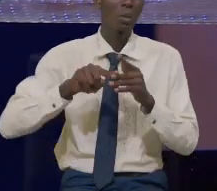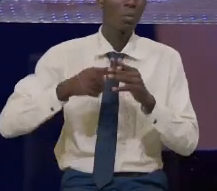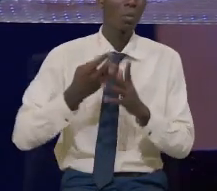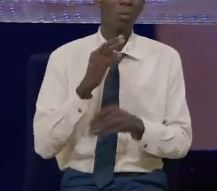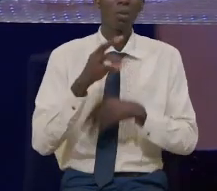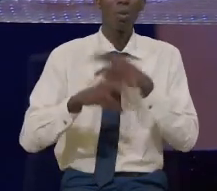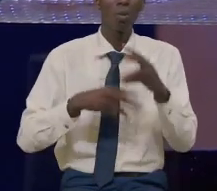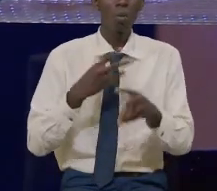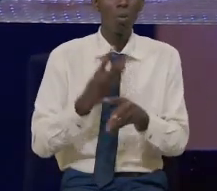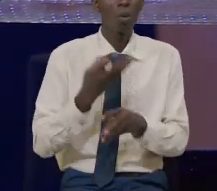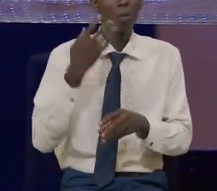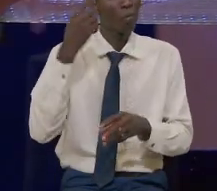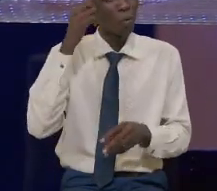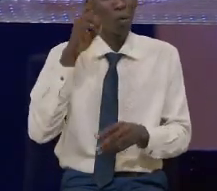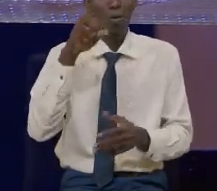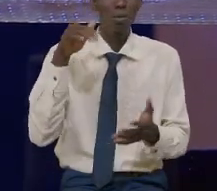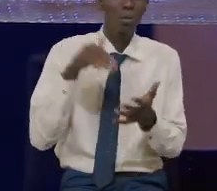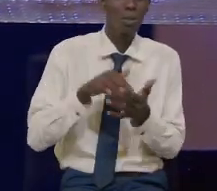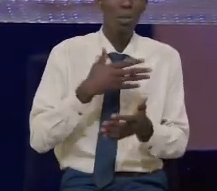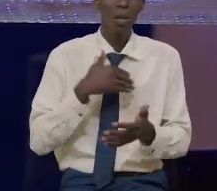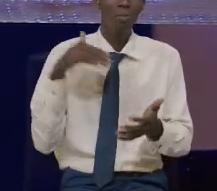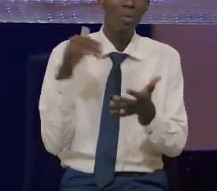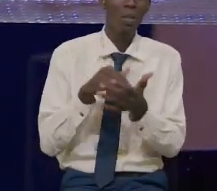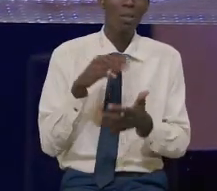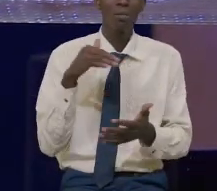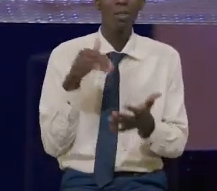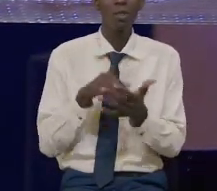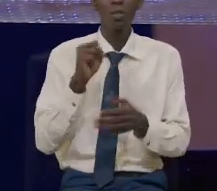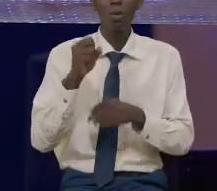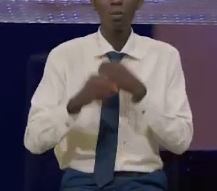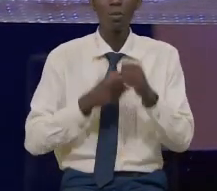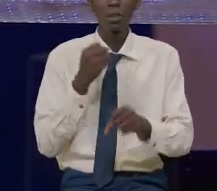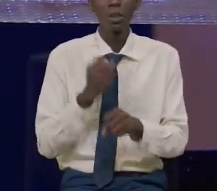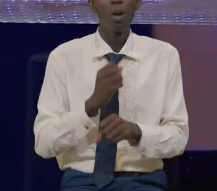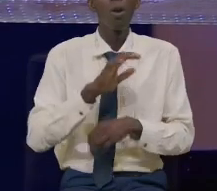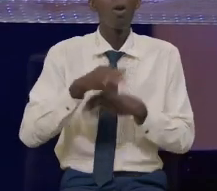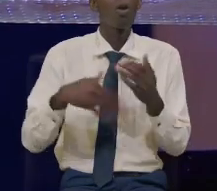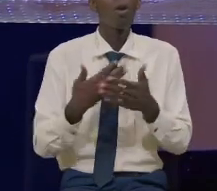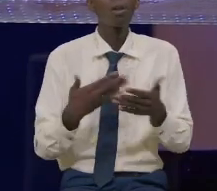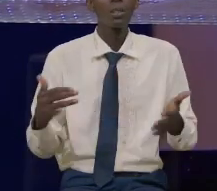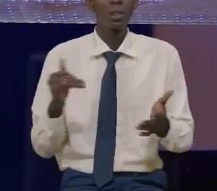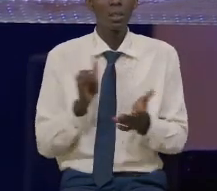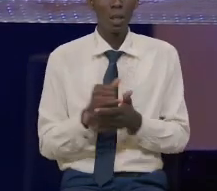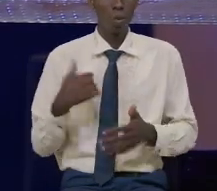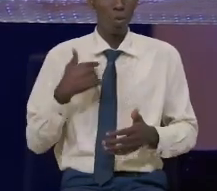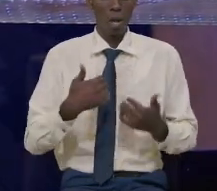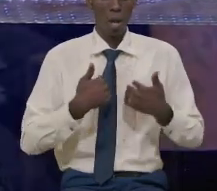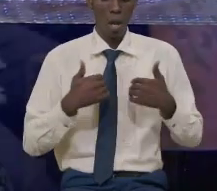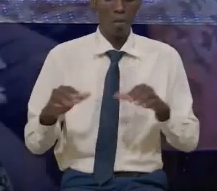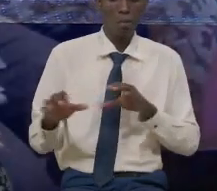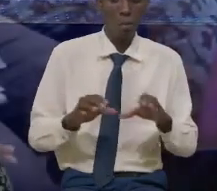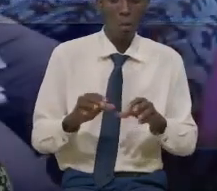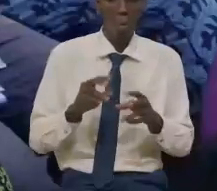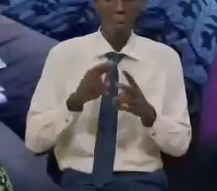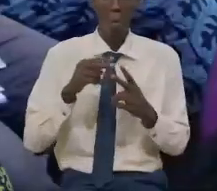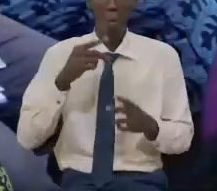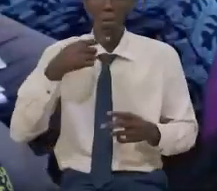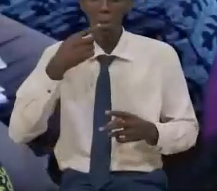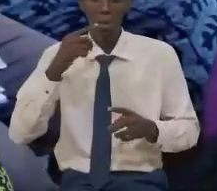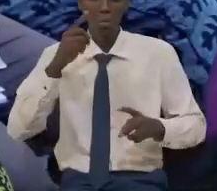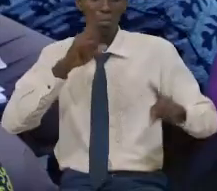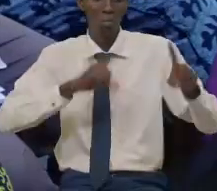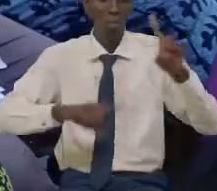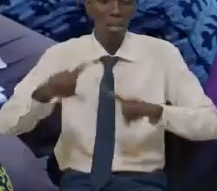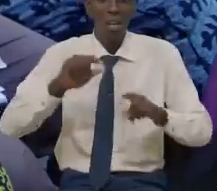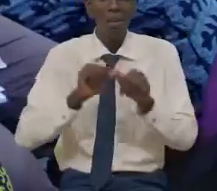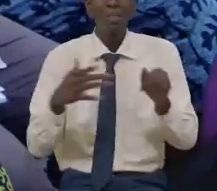world, thousands and thousands of years, all things we have done, all things we have said, everything we're trying to cover